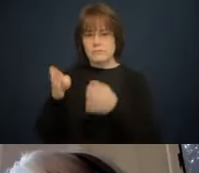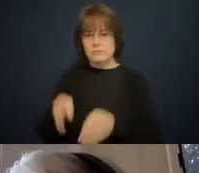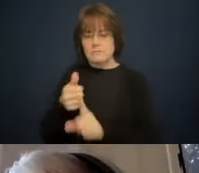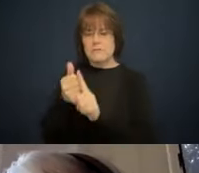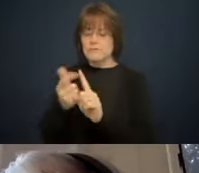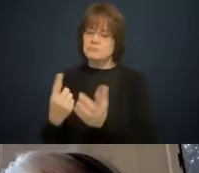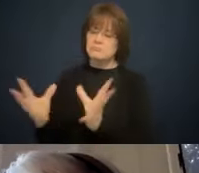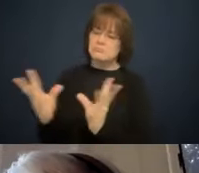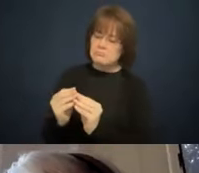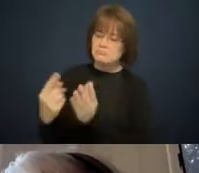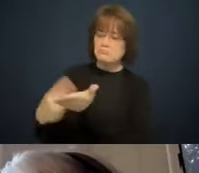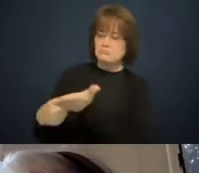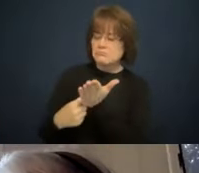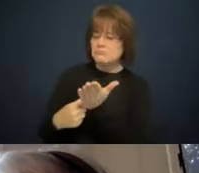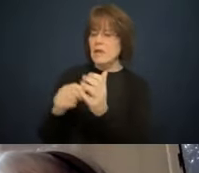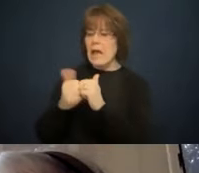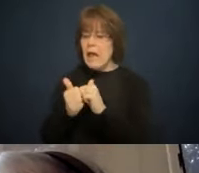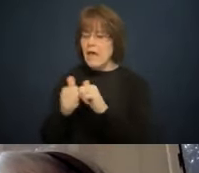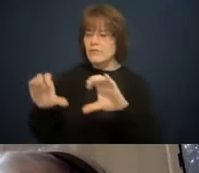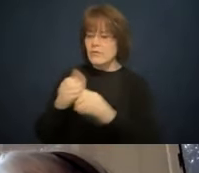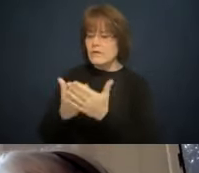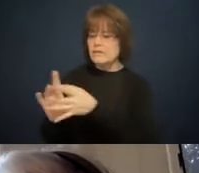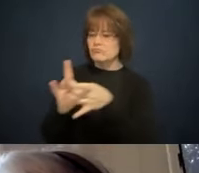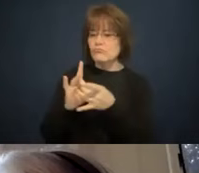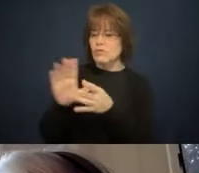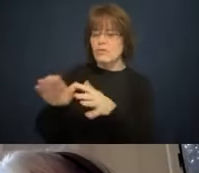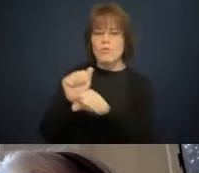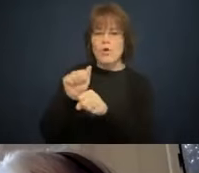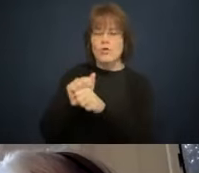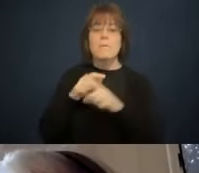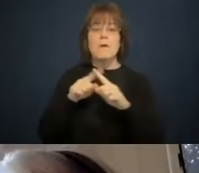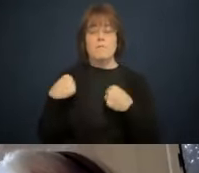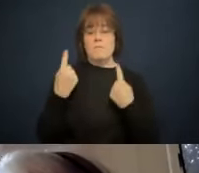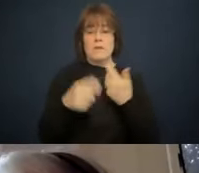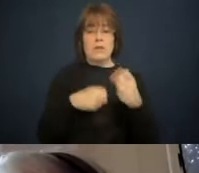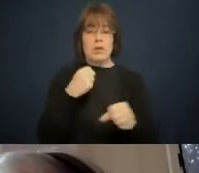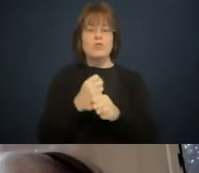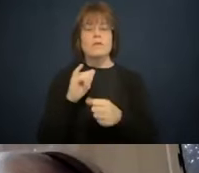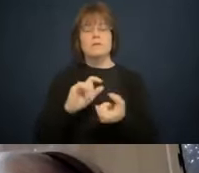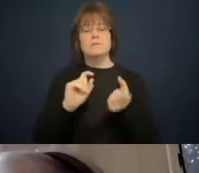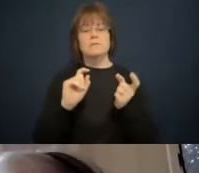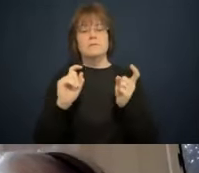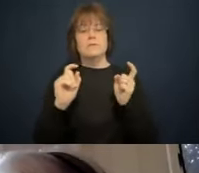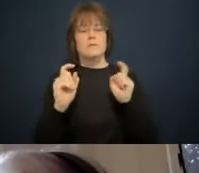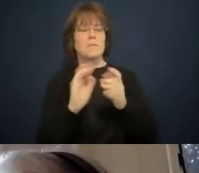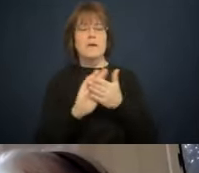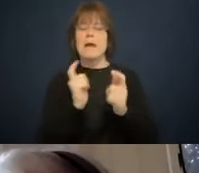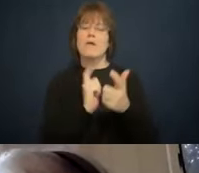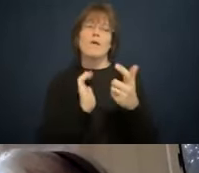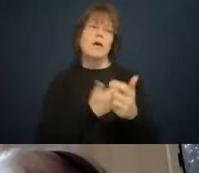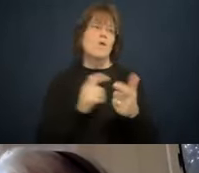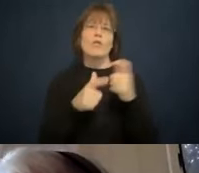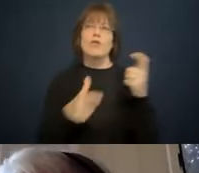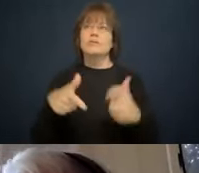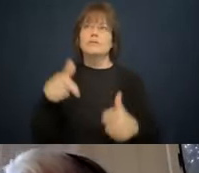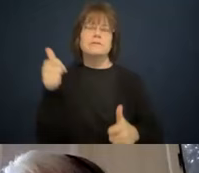their strategy and stratigraphy and to coordinate their activities. But over the years, it's evolved to become our largest